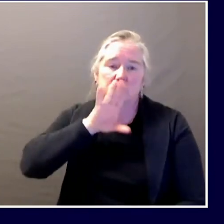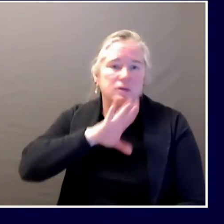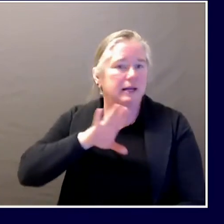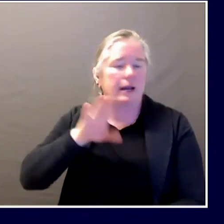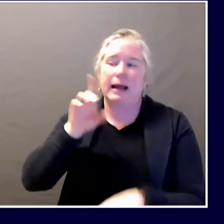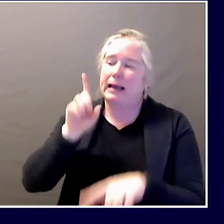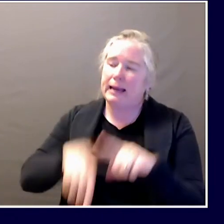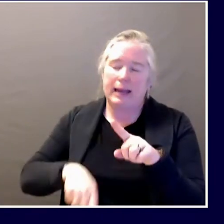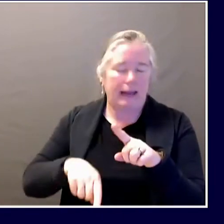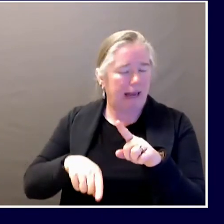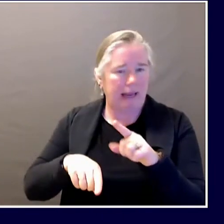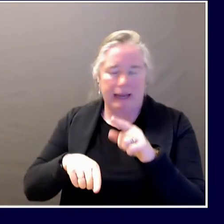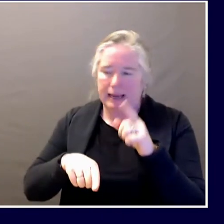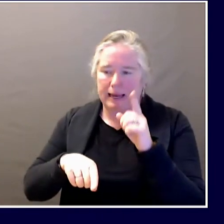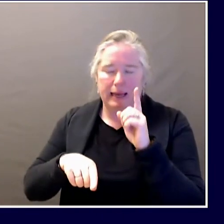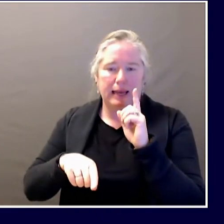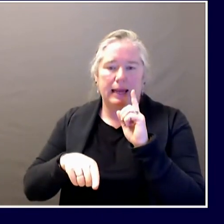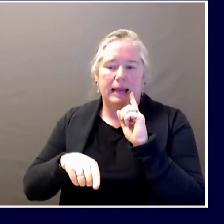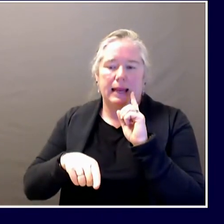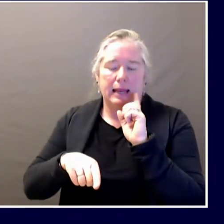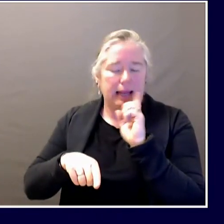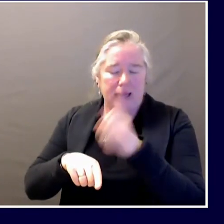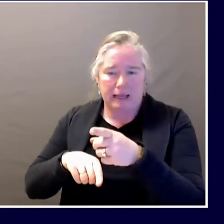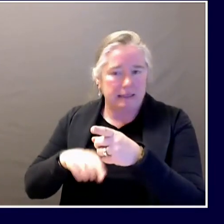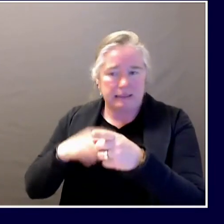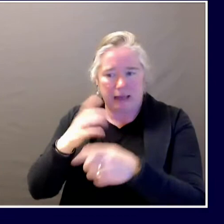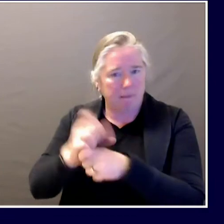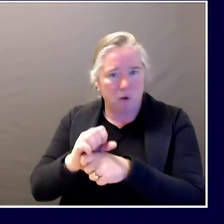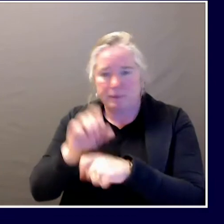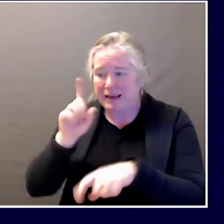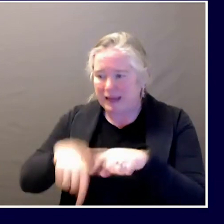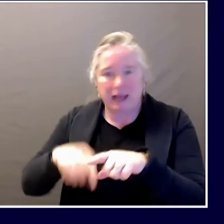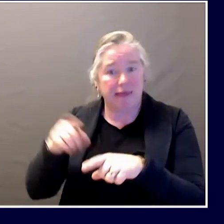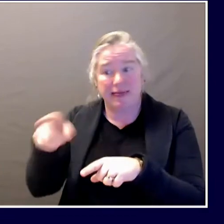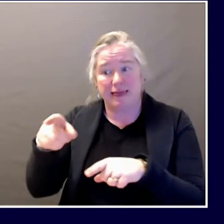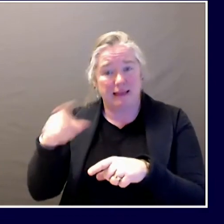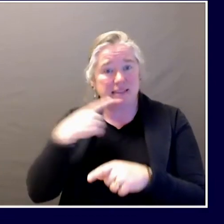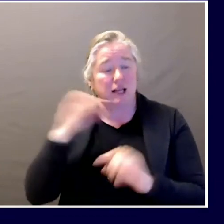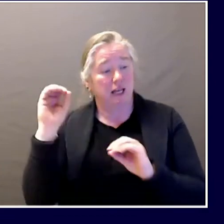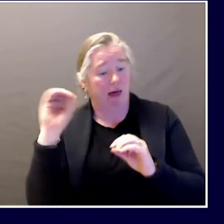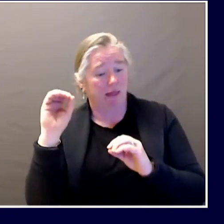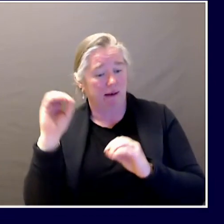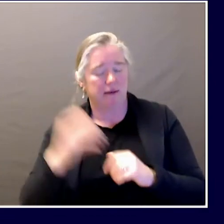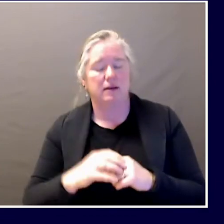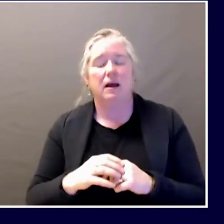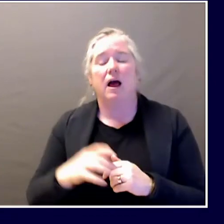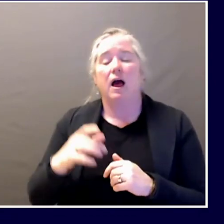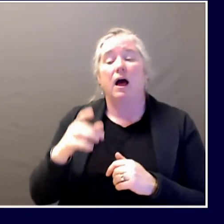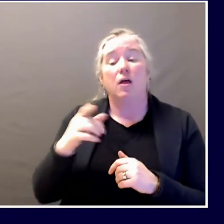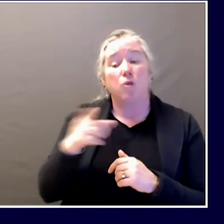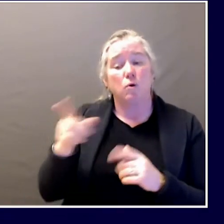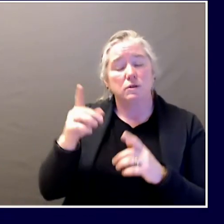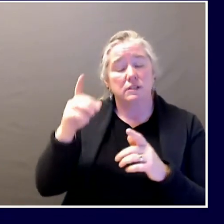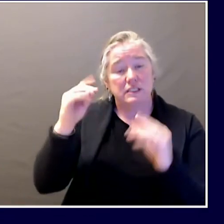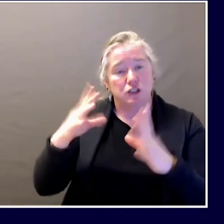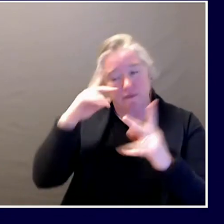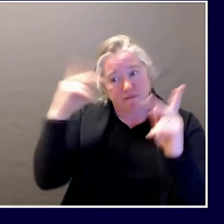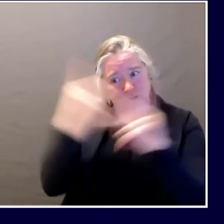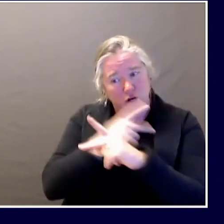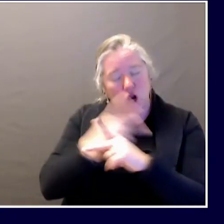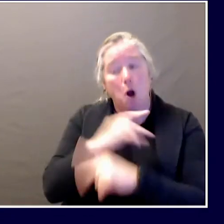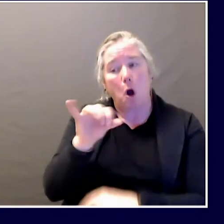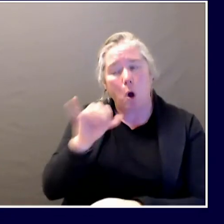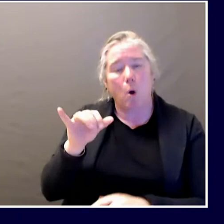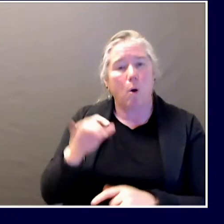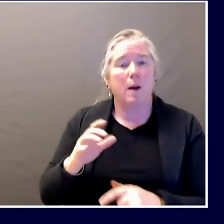list, WASTE, they can basically get a same-day callback, allowing them to go to a nearby